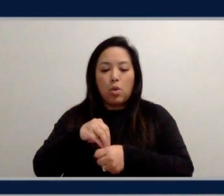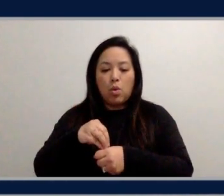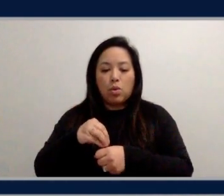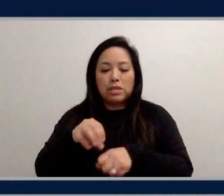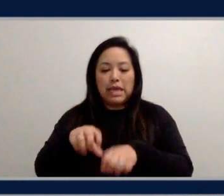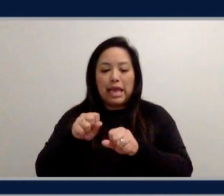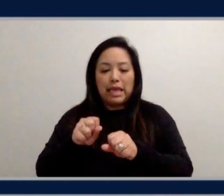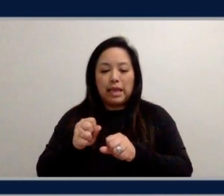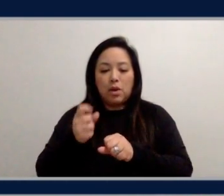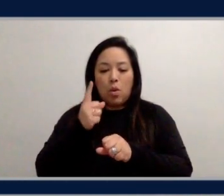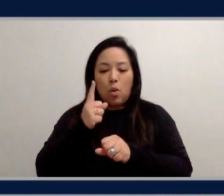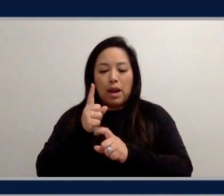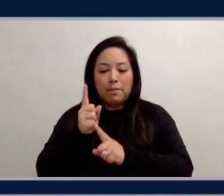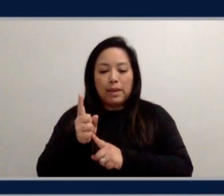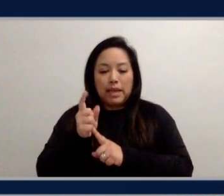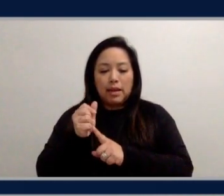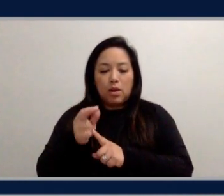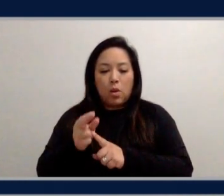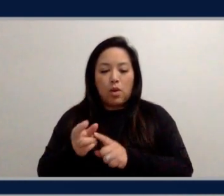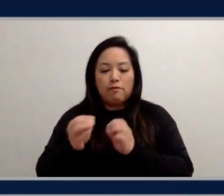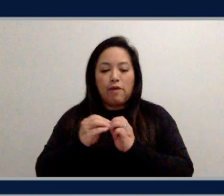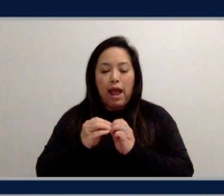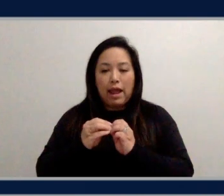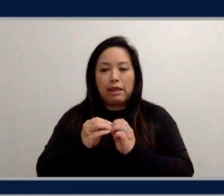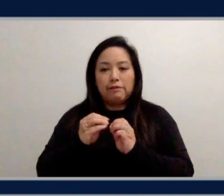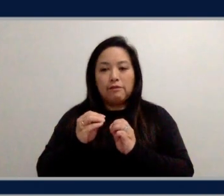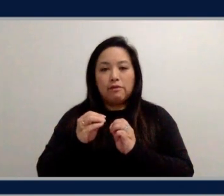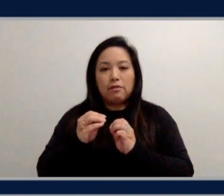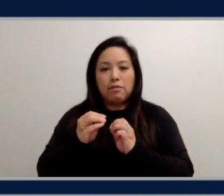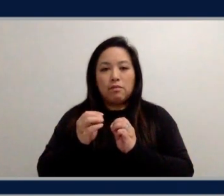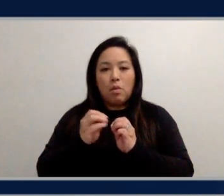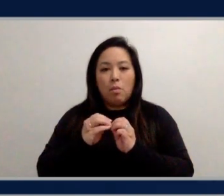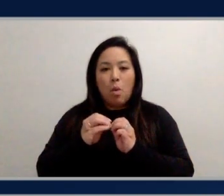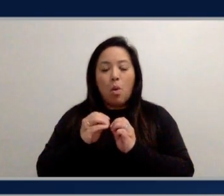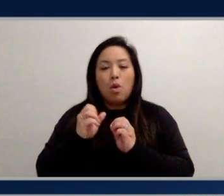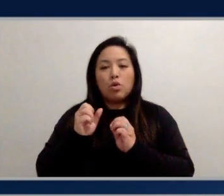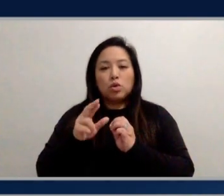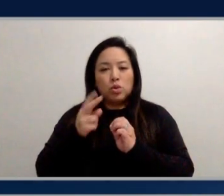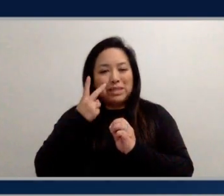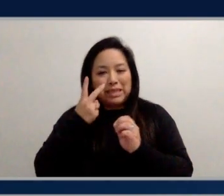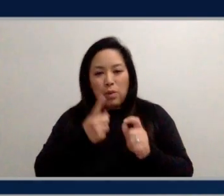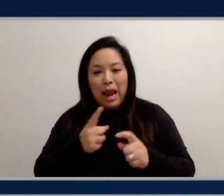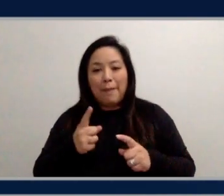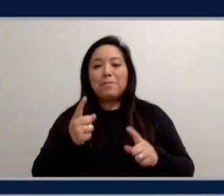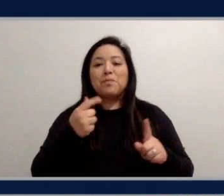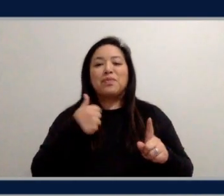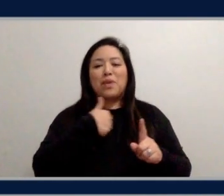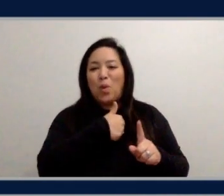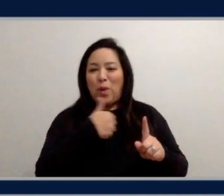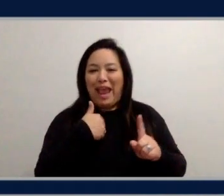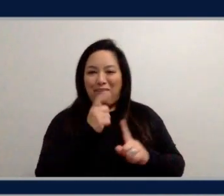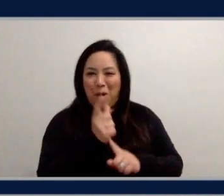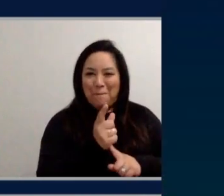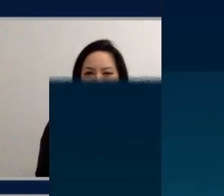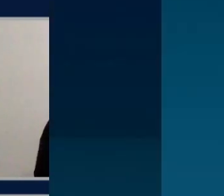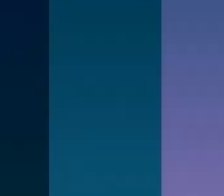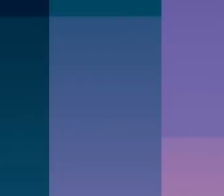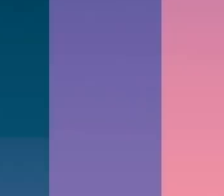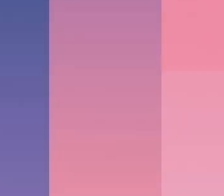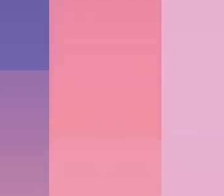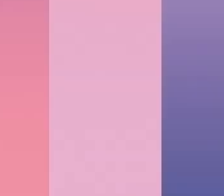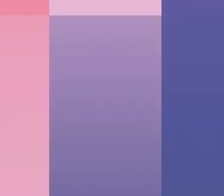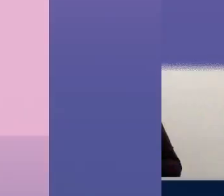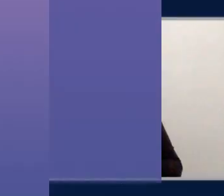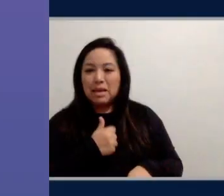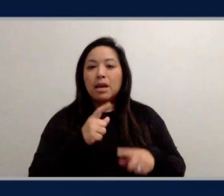even 5, but really understand what happened. So Shakar, we've got 1 minute. I was gonna say we've run out of time. I want to say, one, there's a